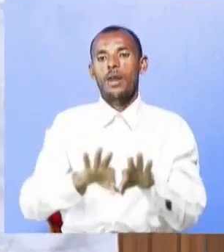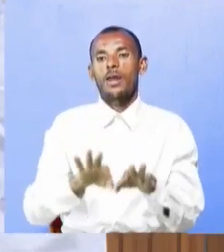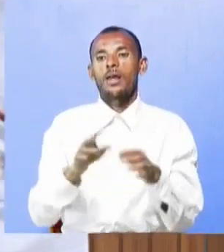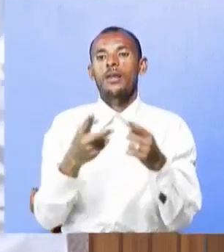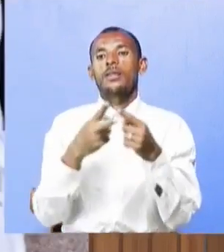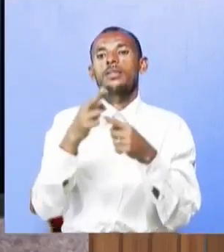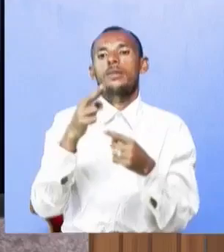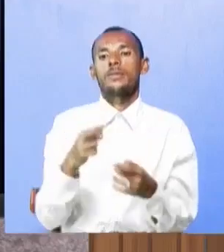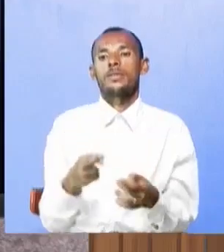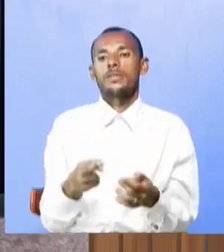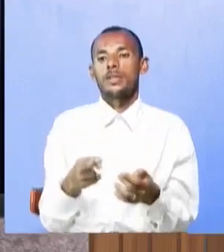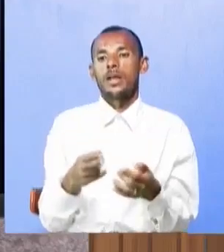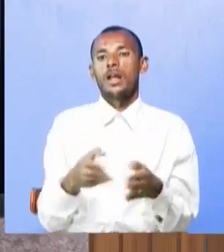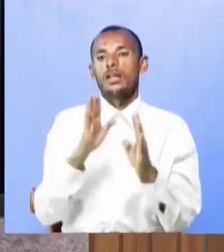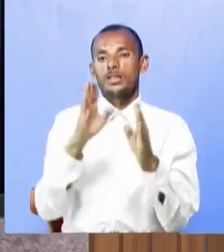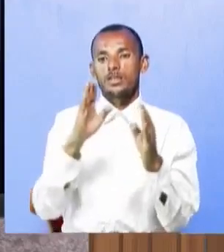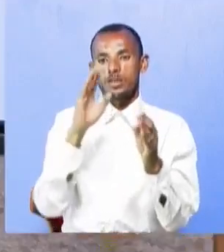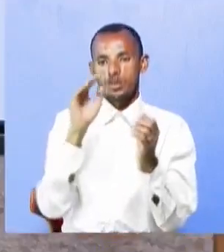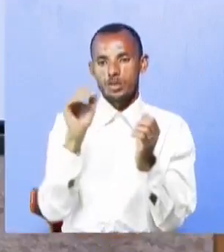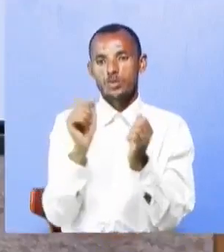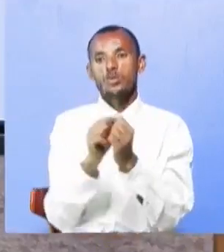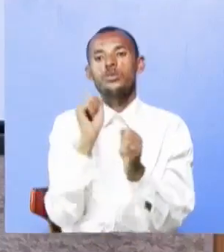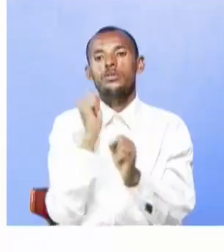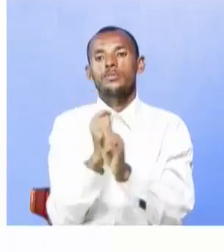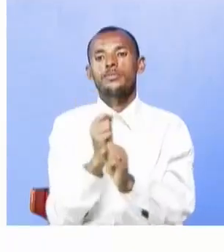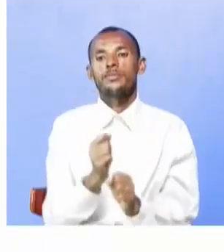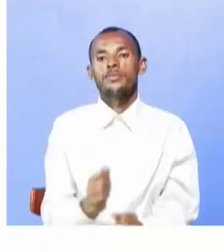intercepts. So let's do it together.